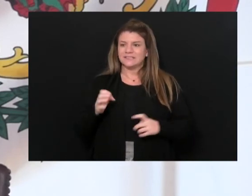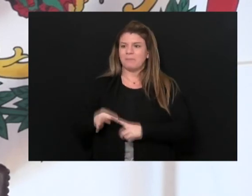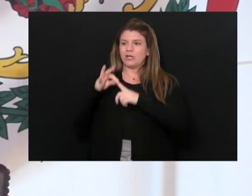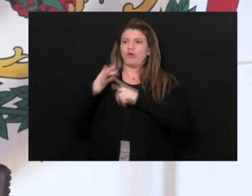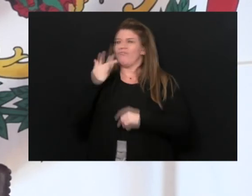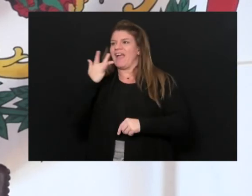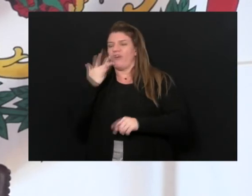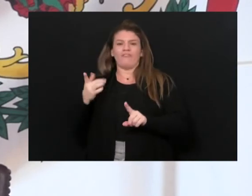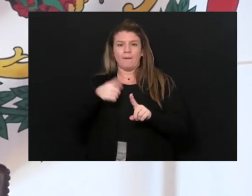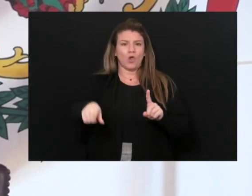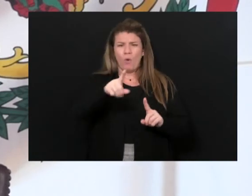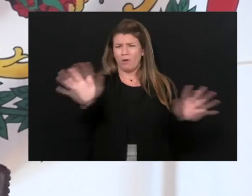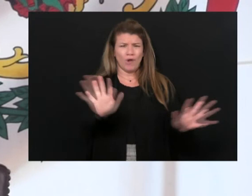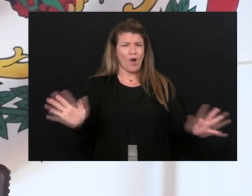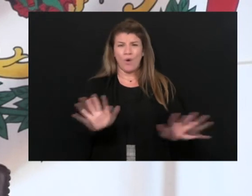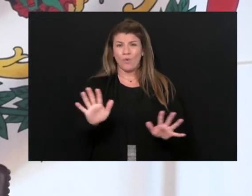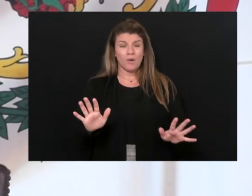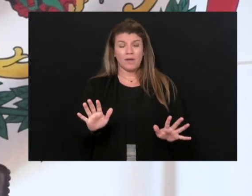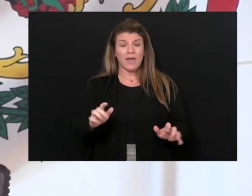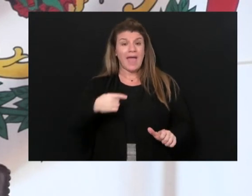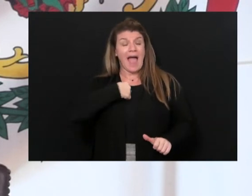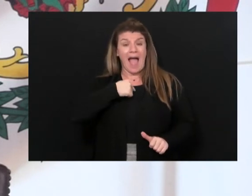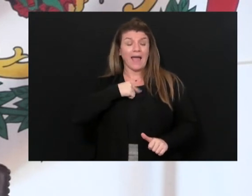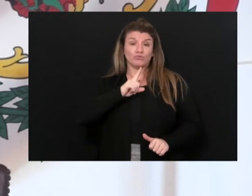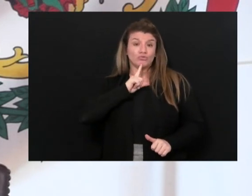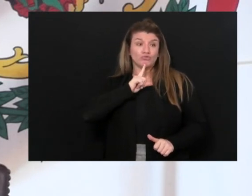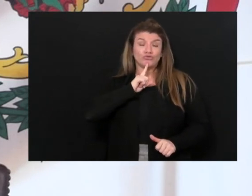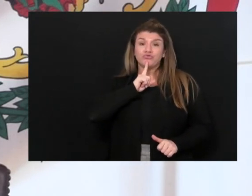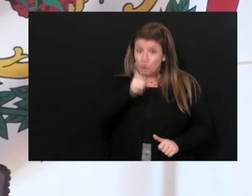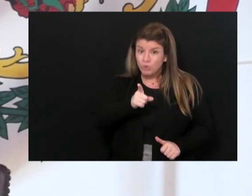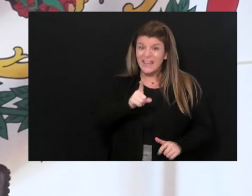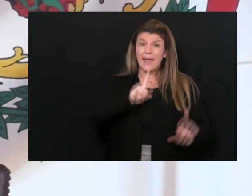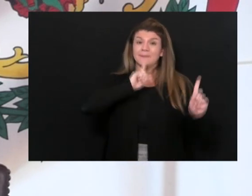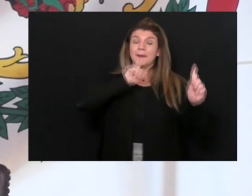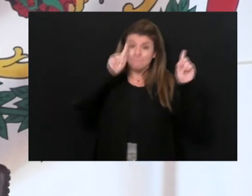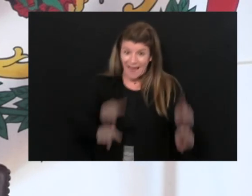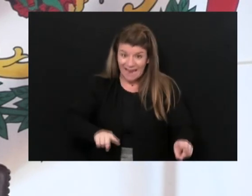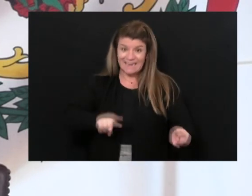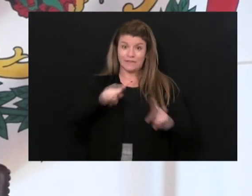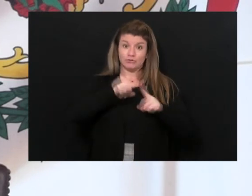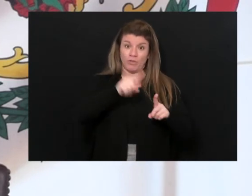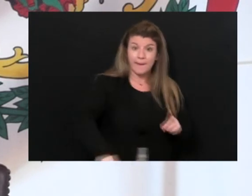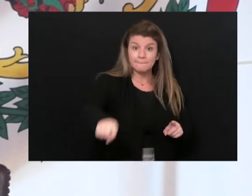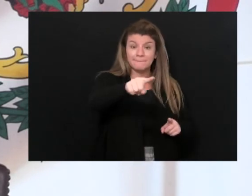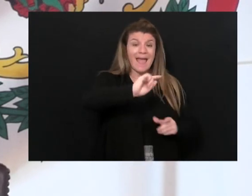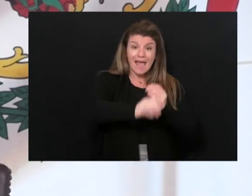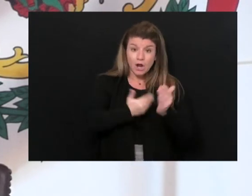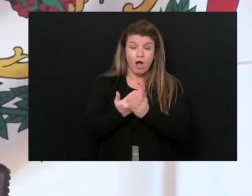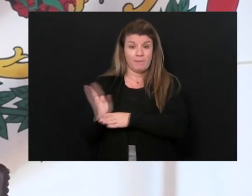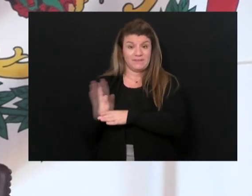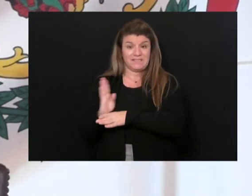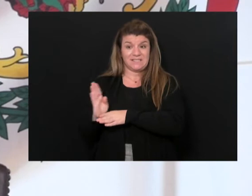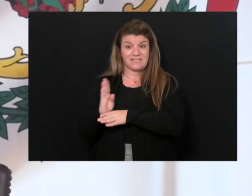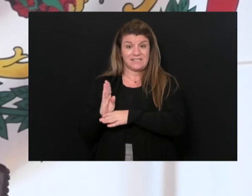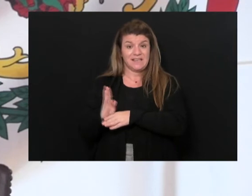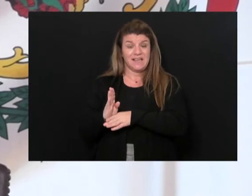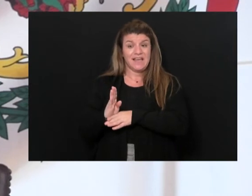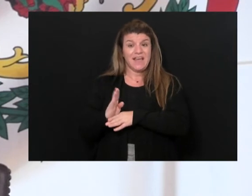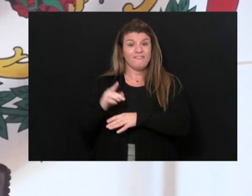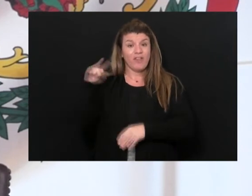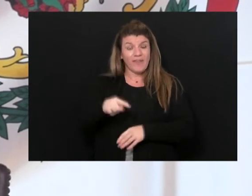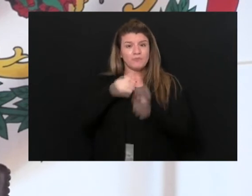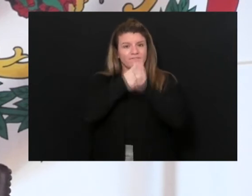absolutely, I am so demanding on the Greenbrier and our businesses that they just listen to me at the